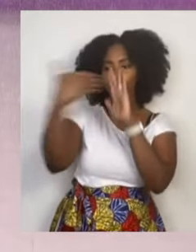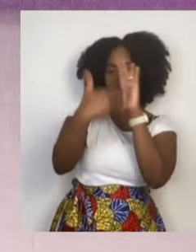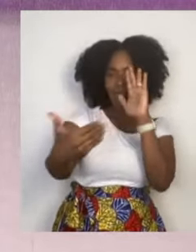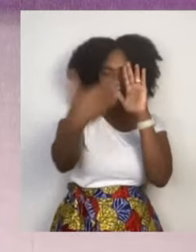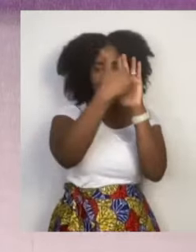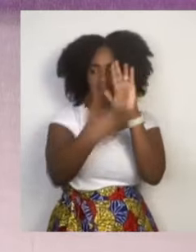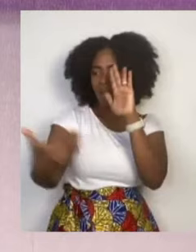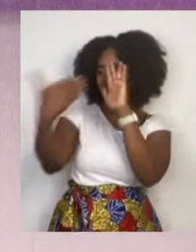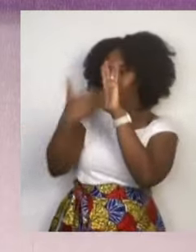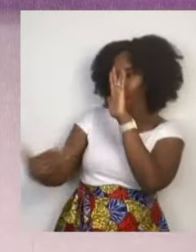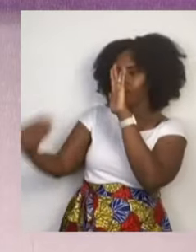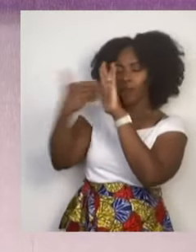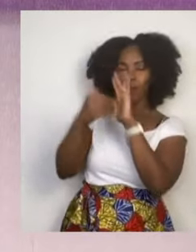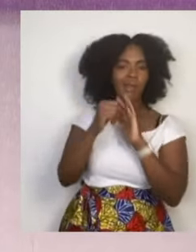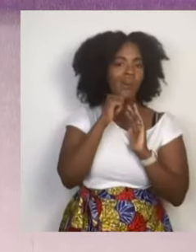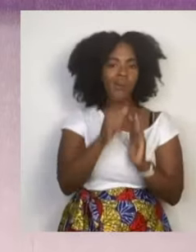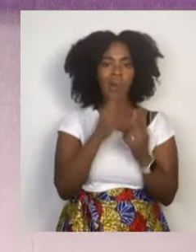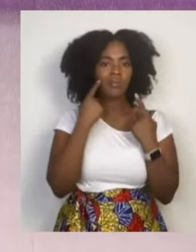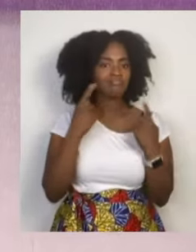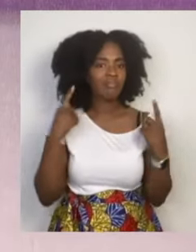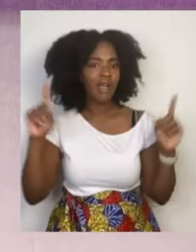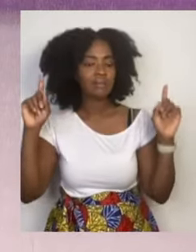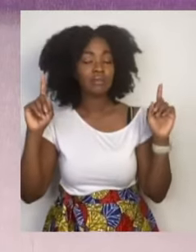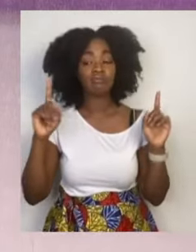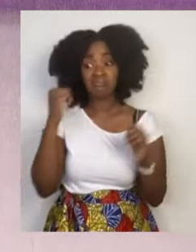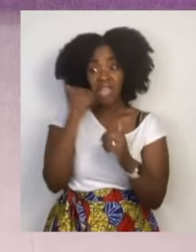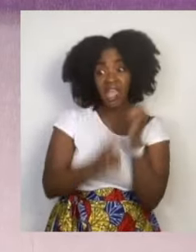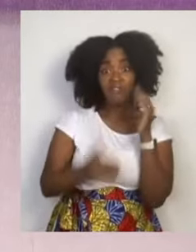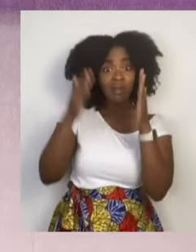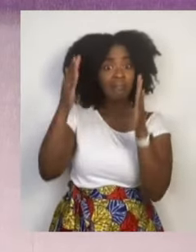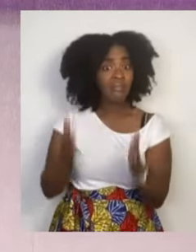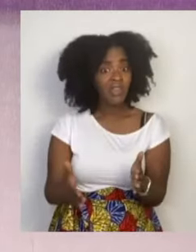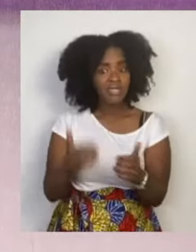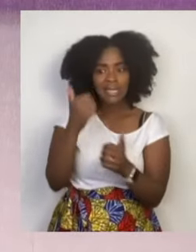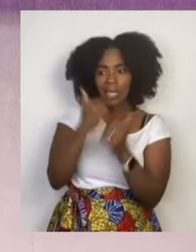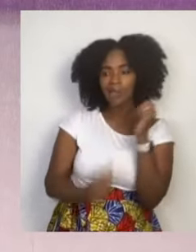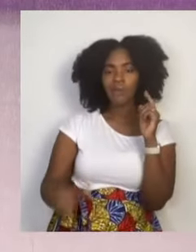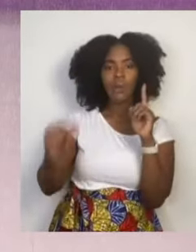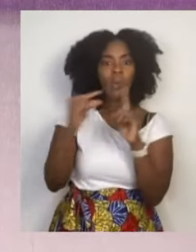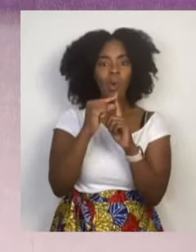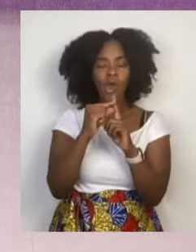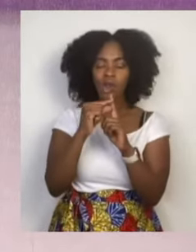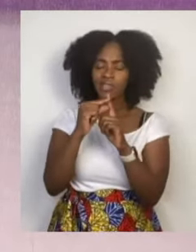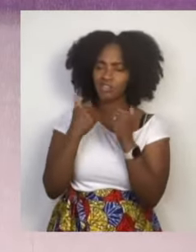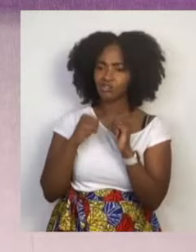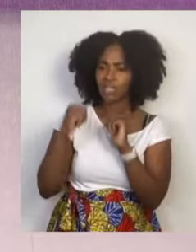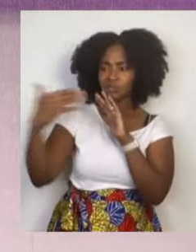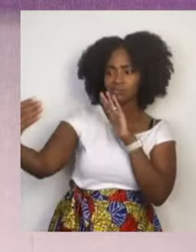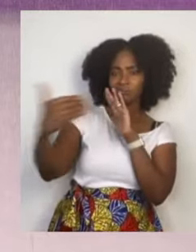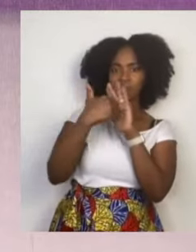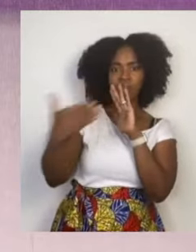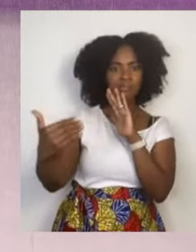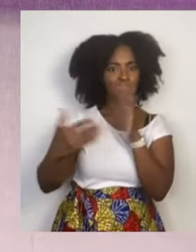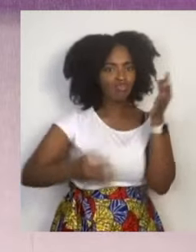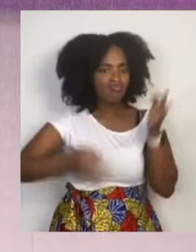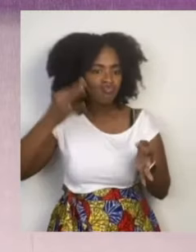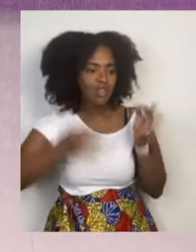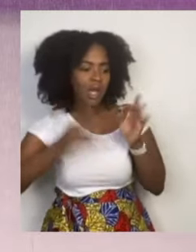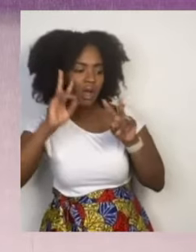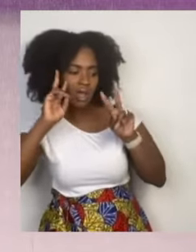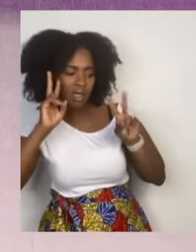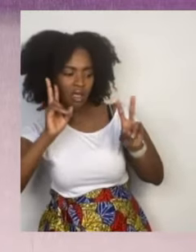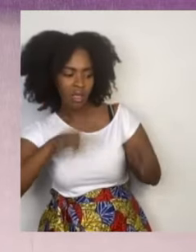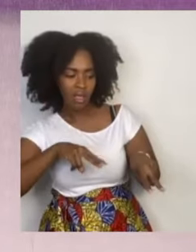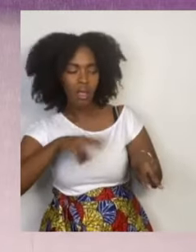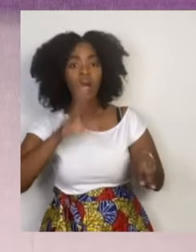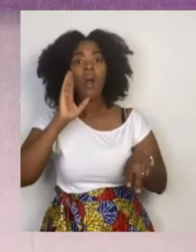Every tongue that rises against you in judgment shall be condemned. Here's the truth. Your enemy might